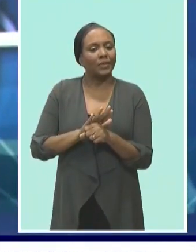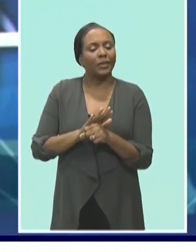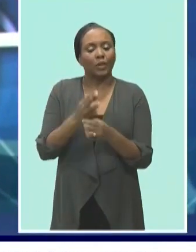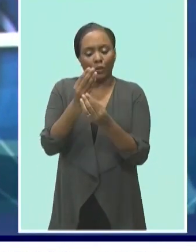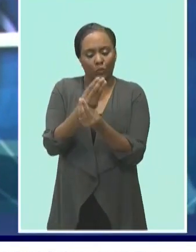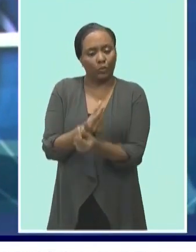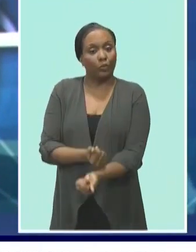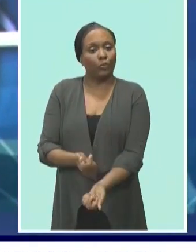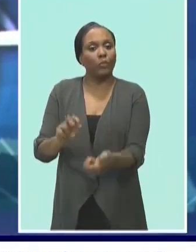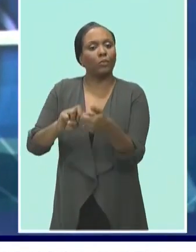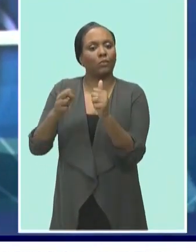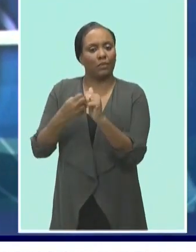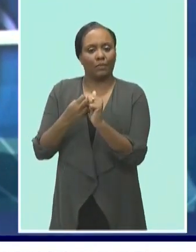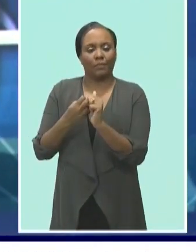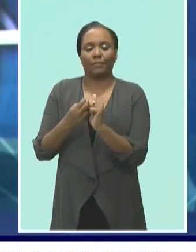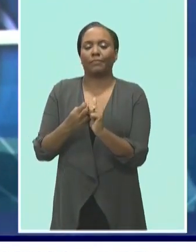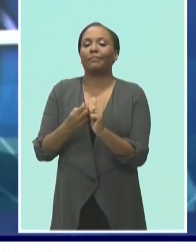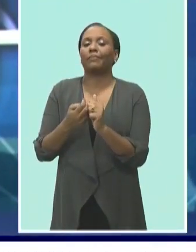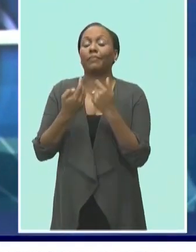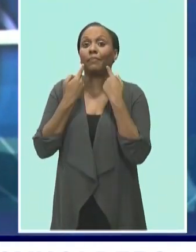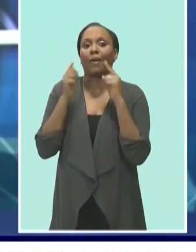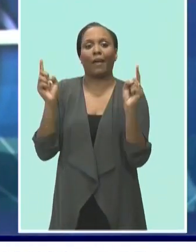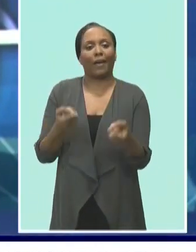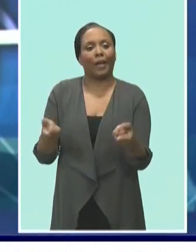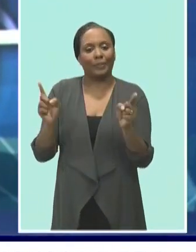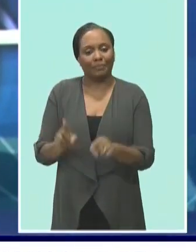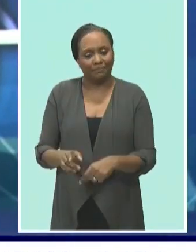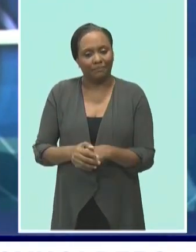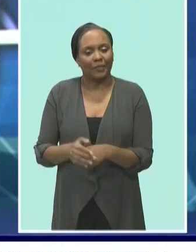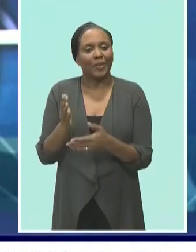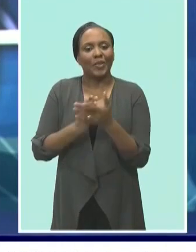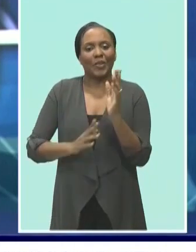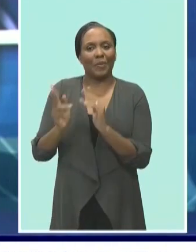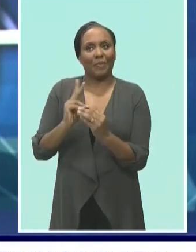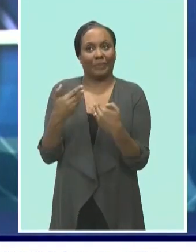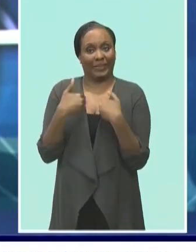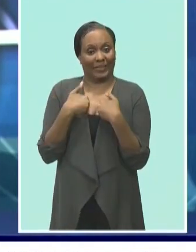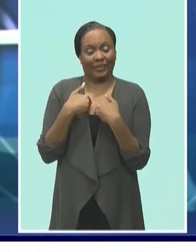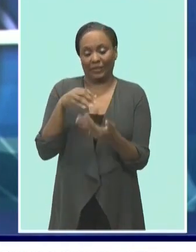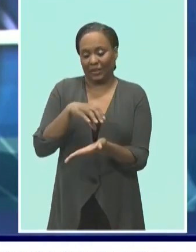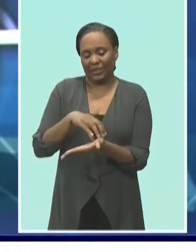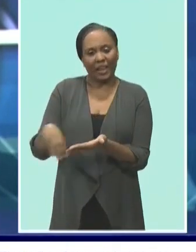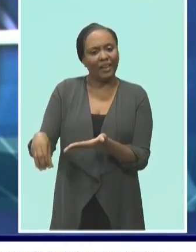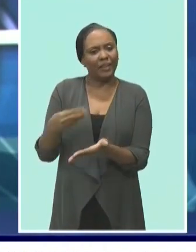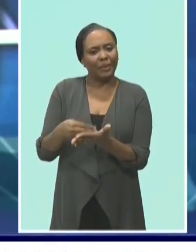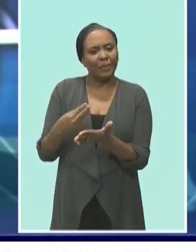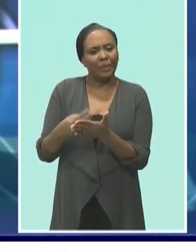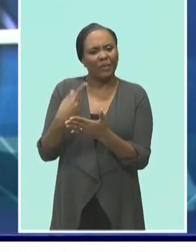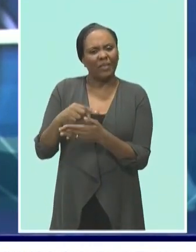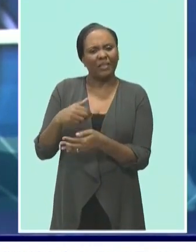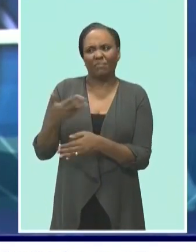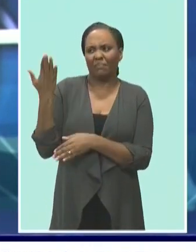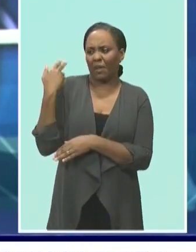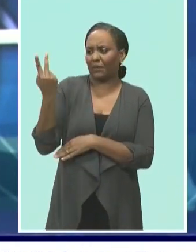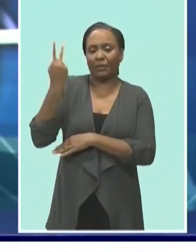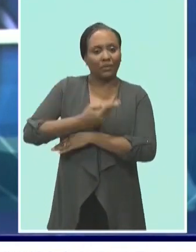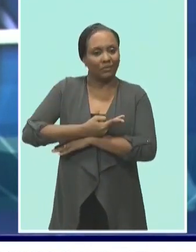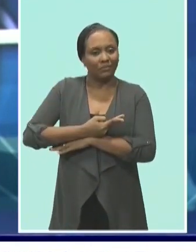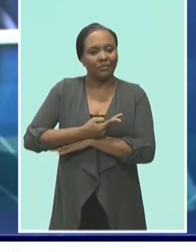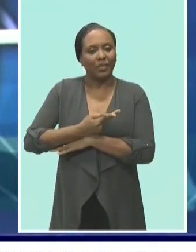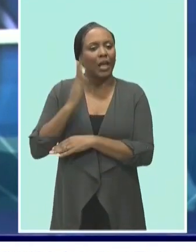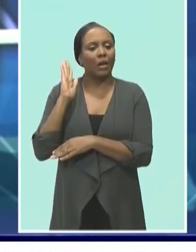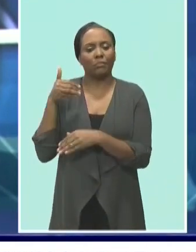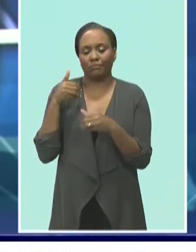a resolution to their predicament. As a result, some of them have been receiving checks over the past 2 days in a process that